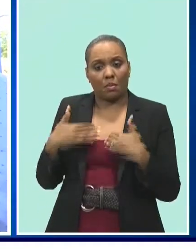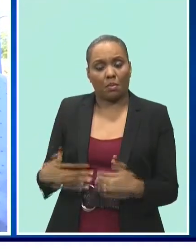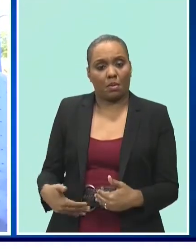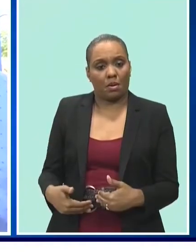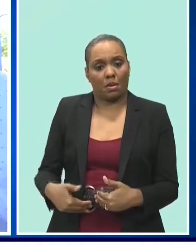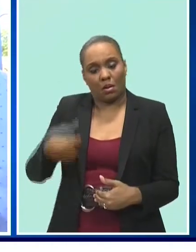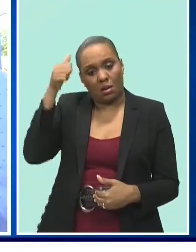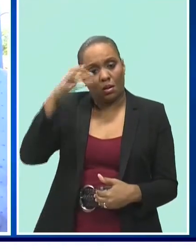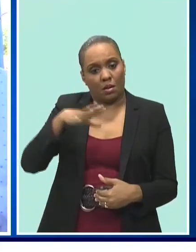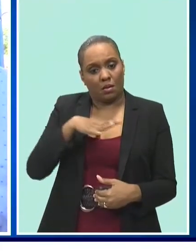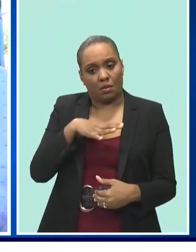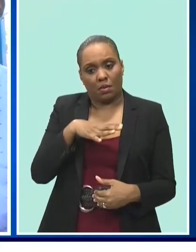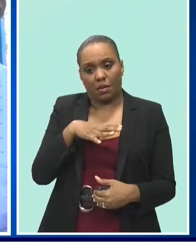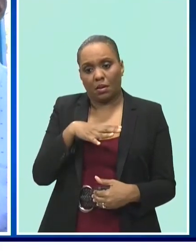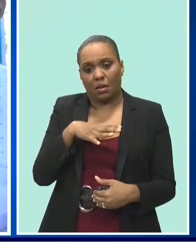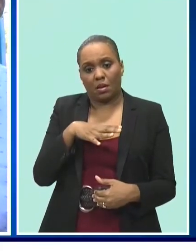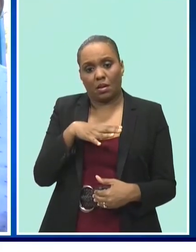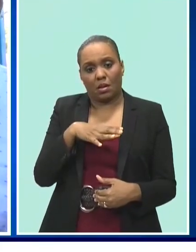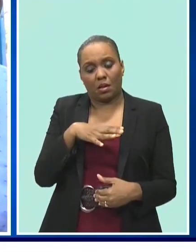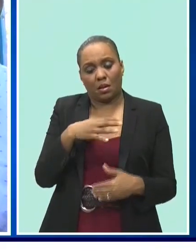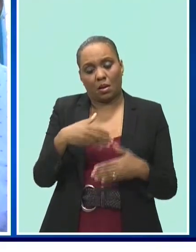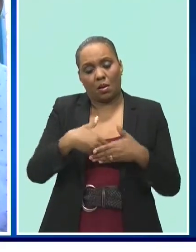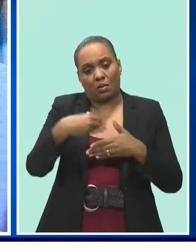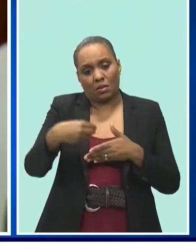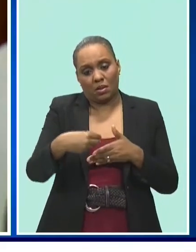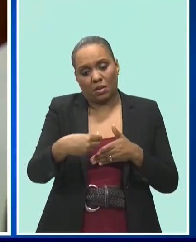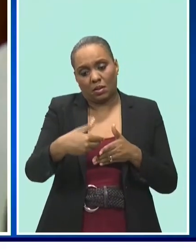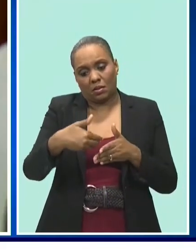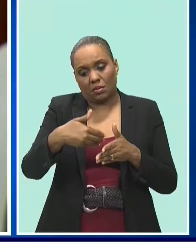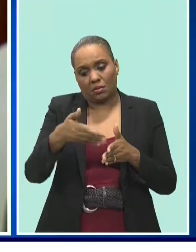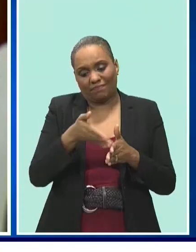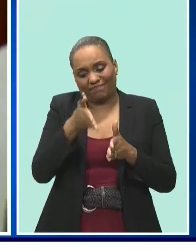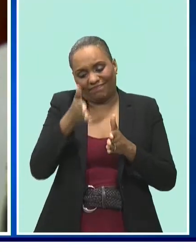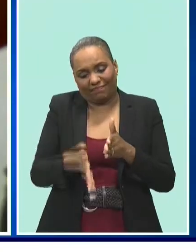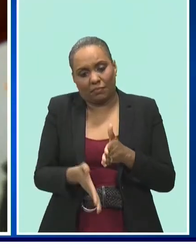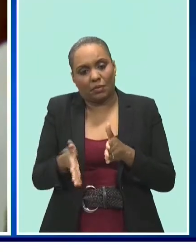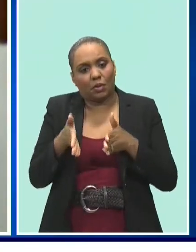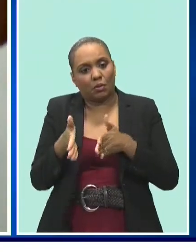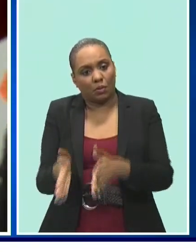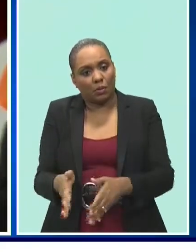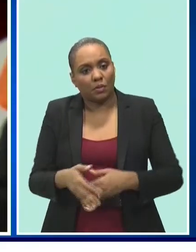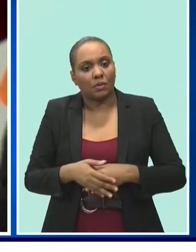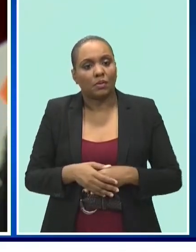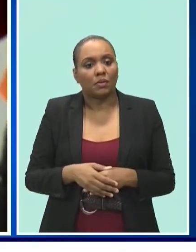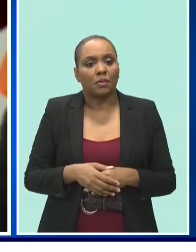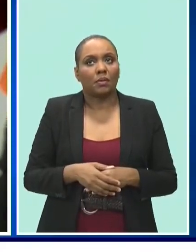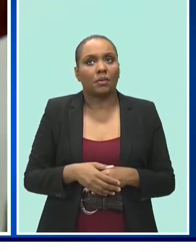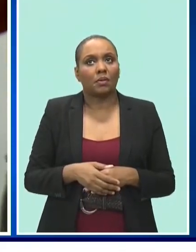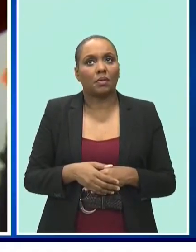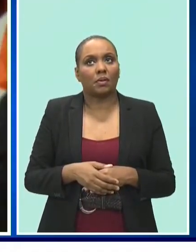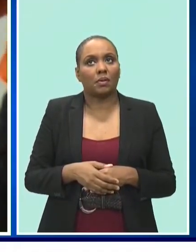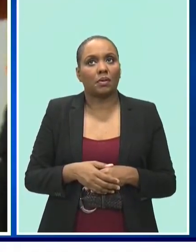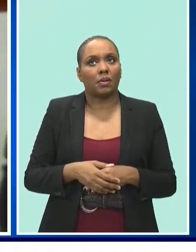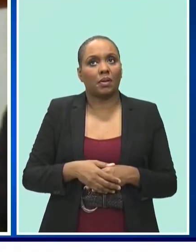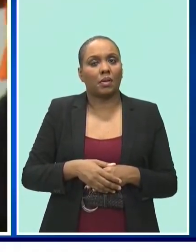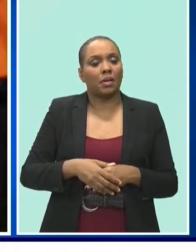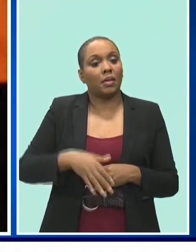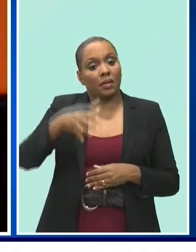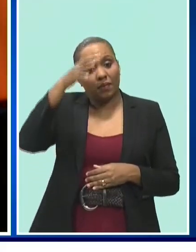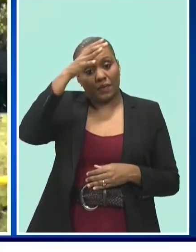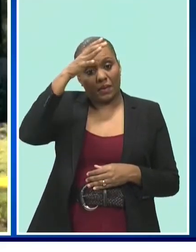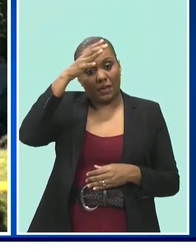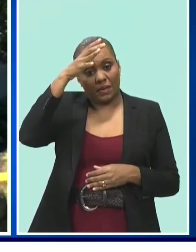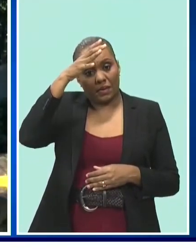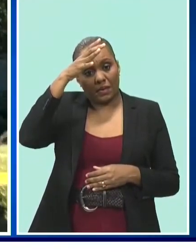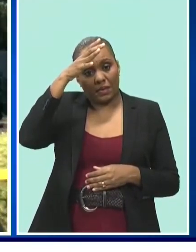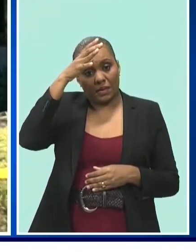a male next to the road. A father of the deceased and president of the Young Men's Christian Association, Emerald